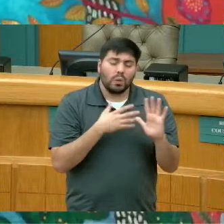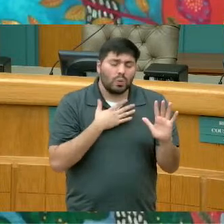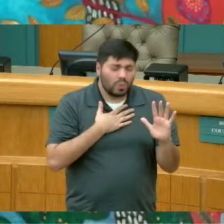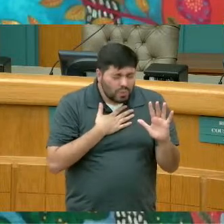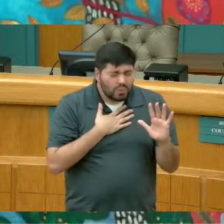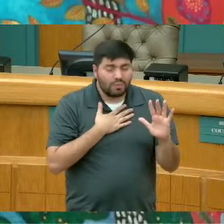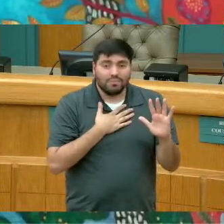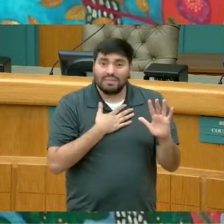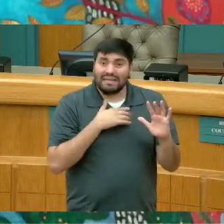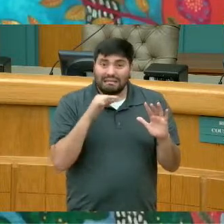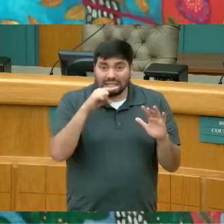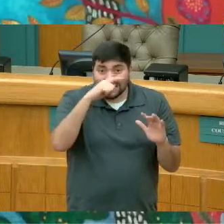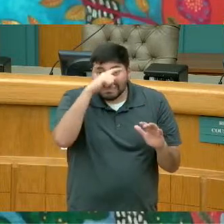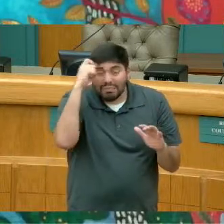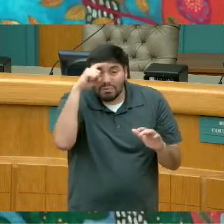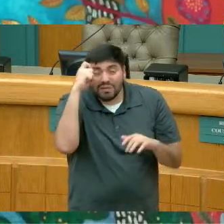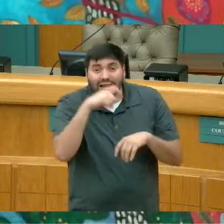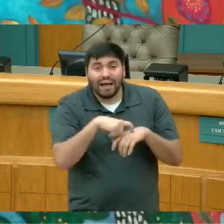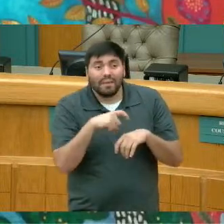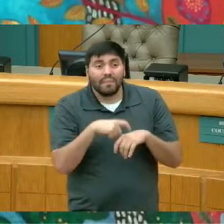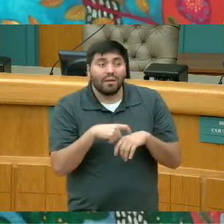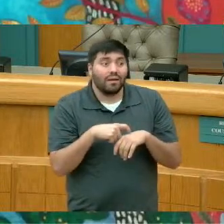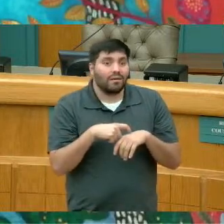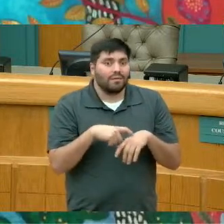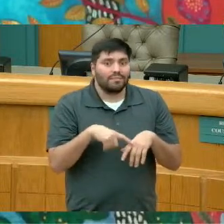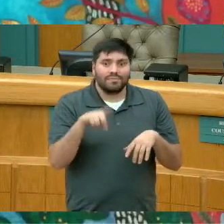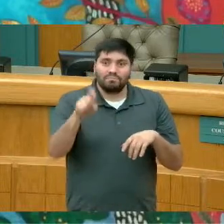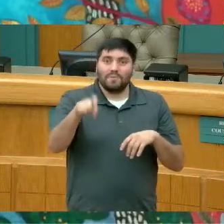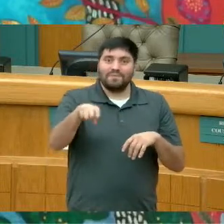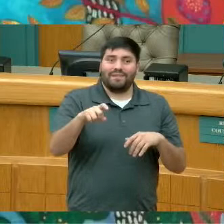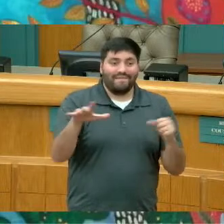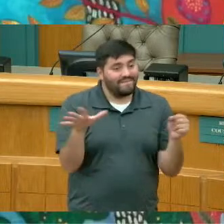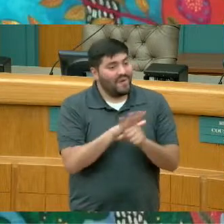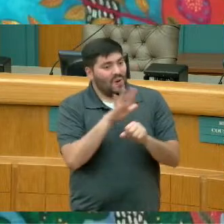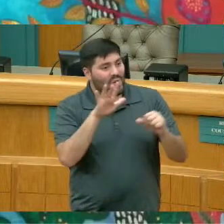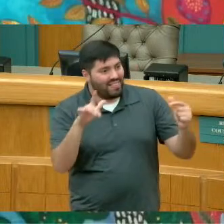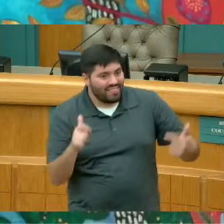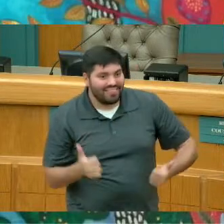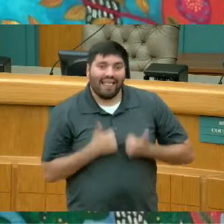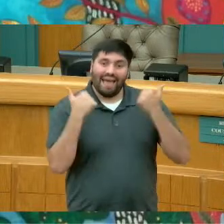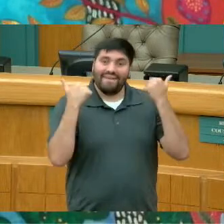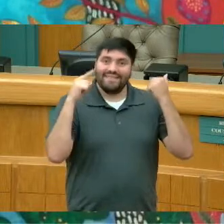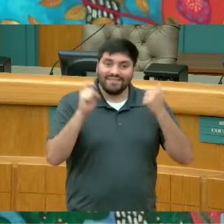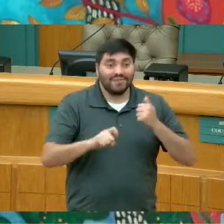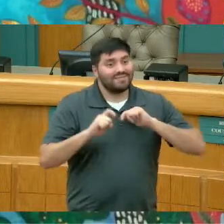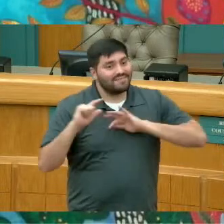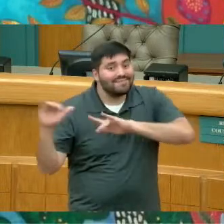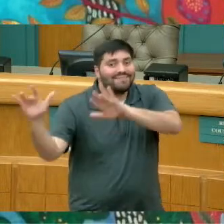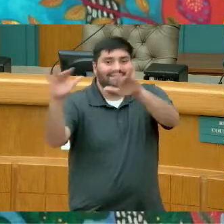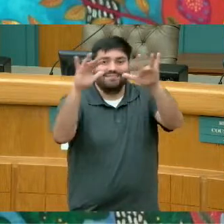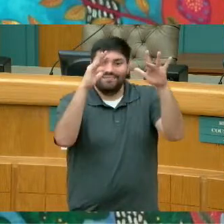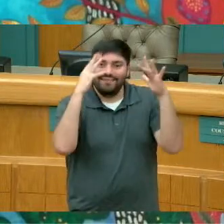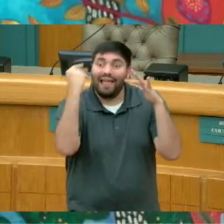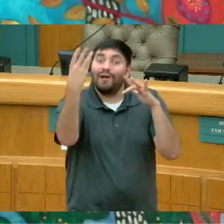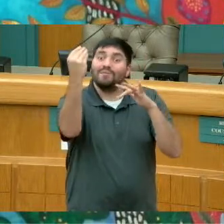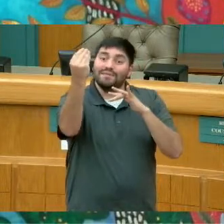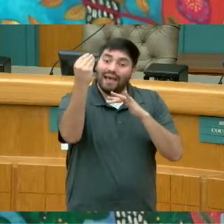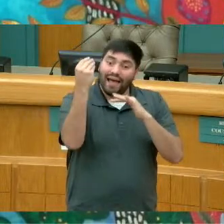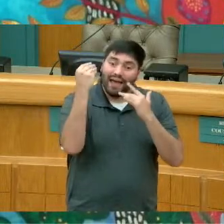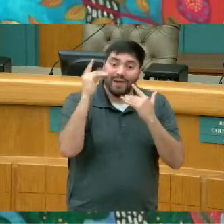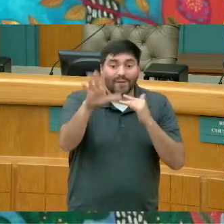sorry that it happened during the summer so full of life, and when everybody wants to get outside